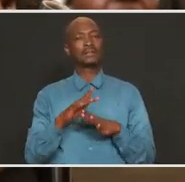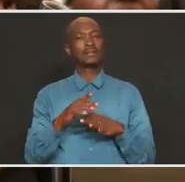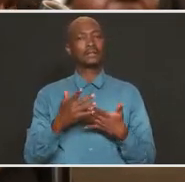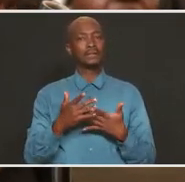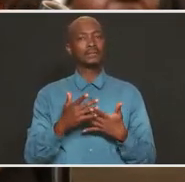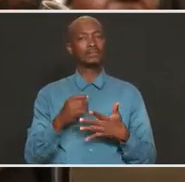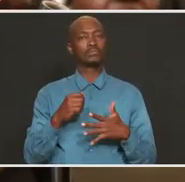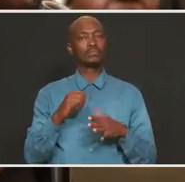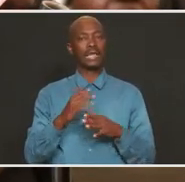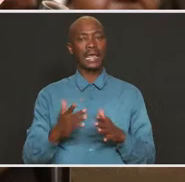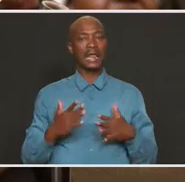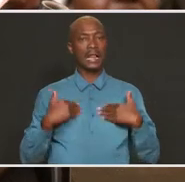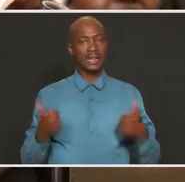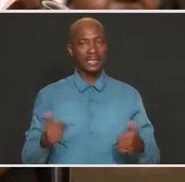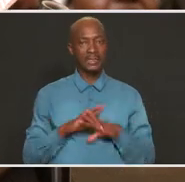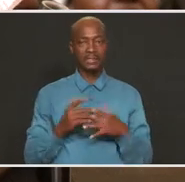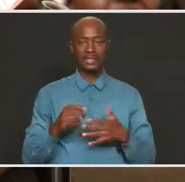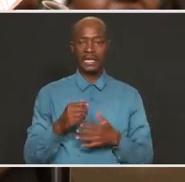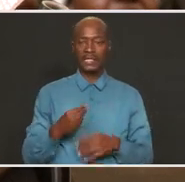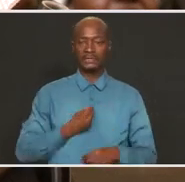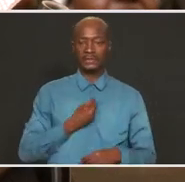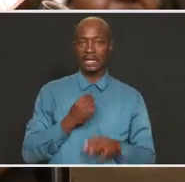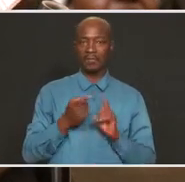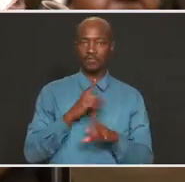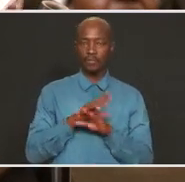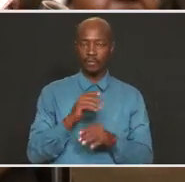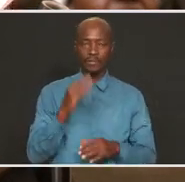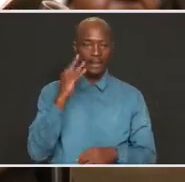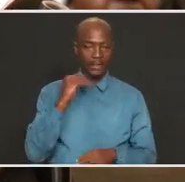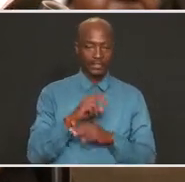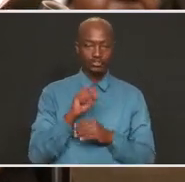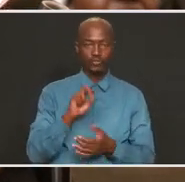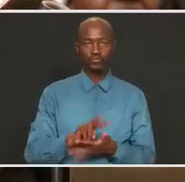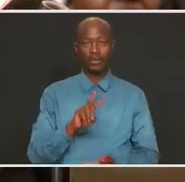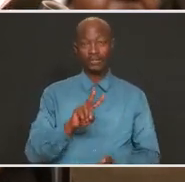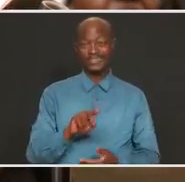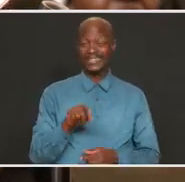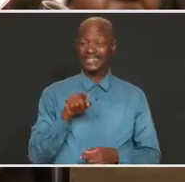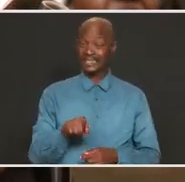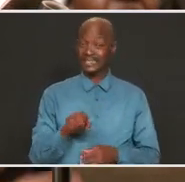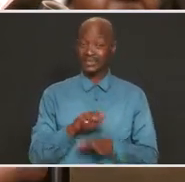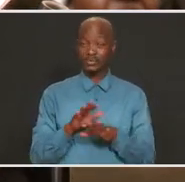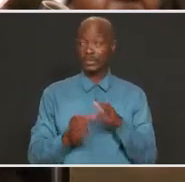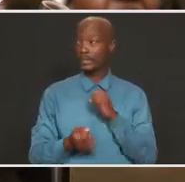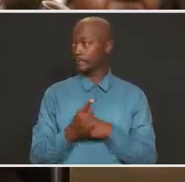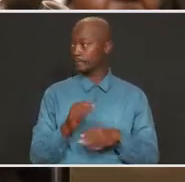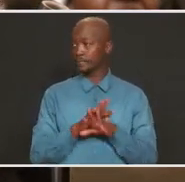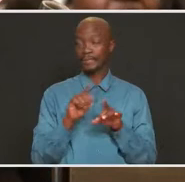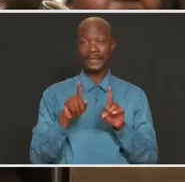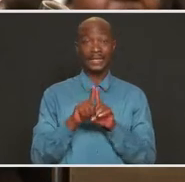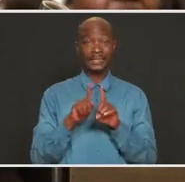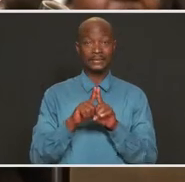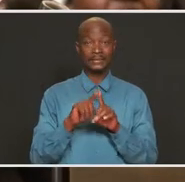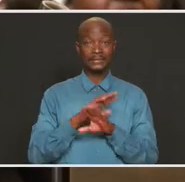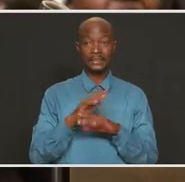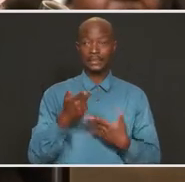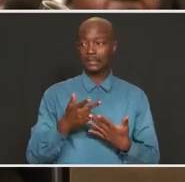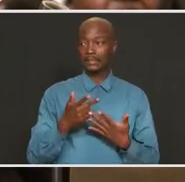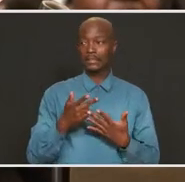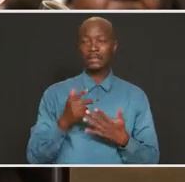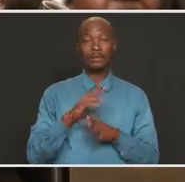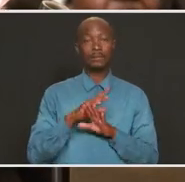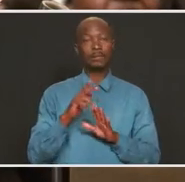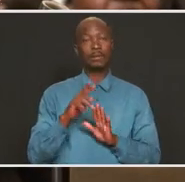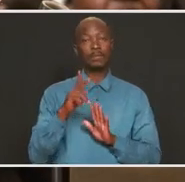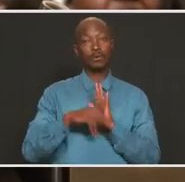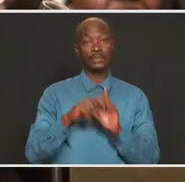to Learners as young as 12. this Services include as the policy itself says enabling and I quote